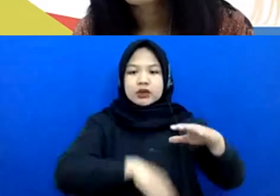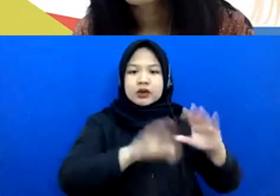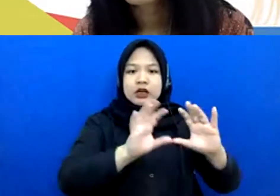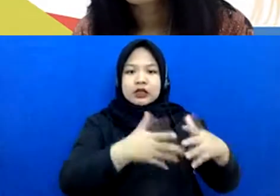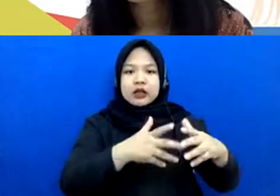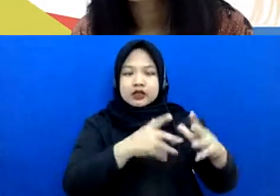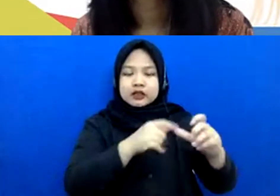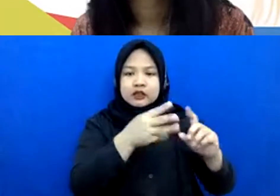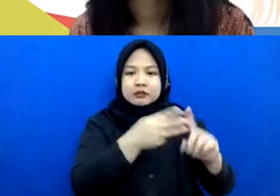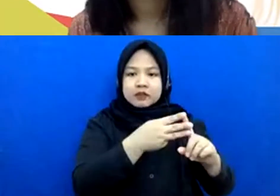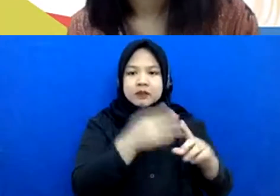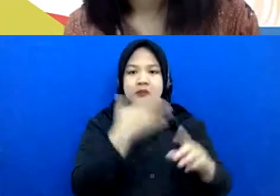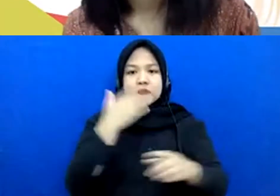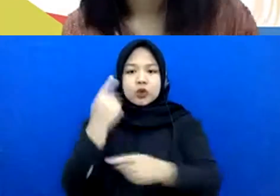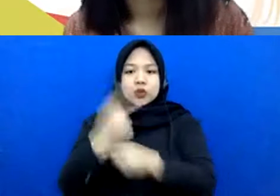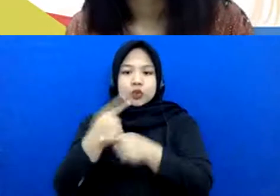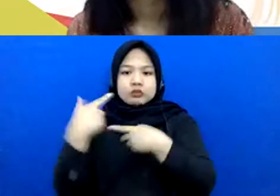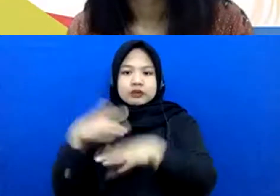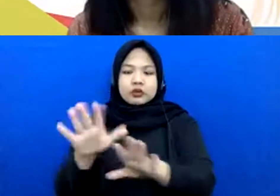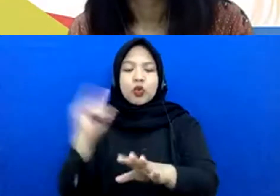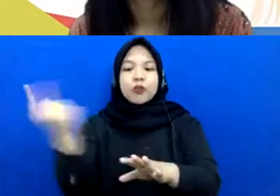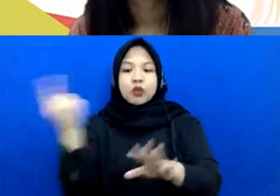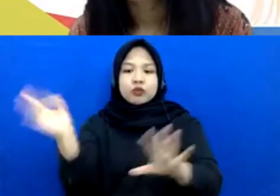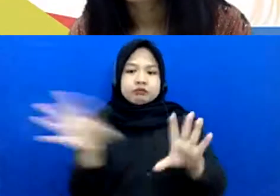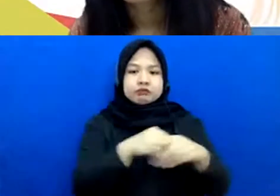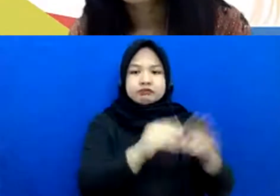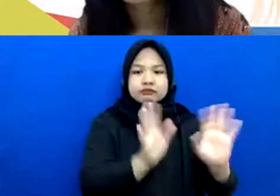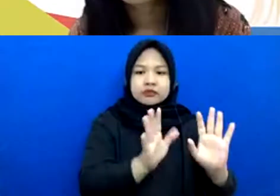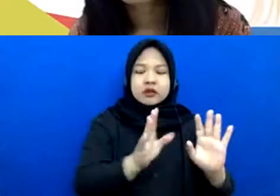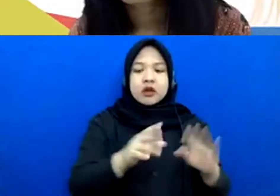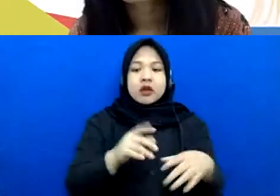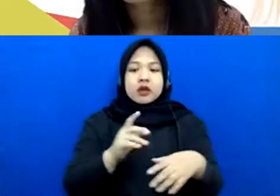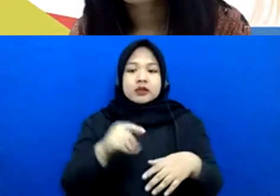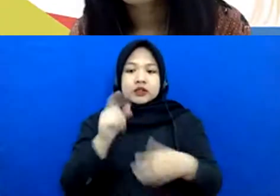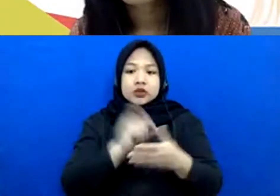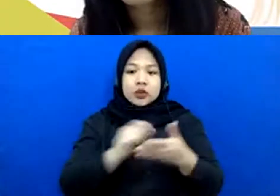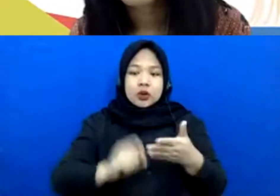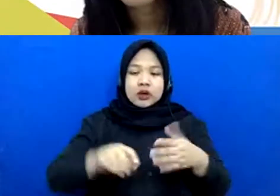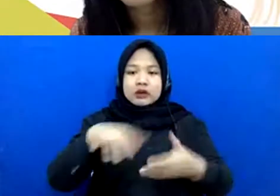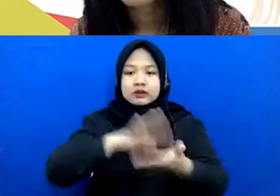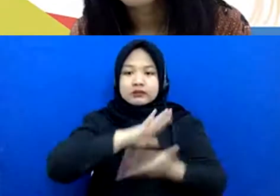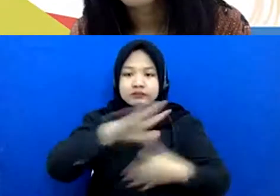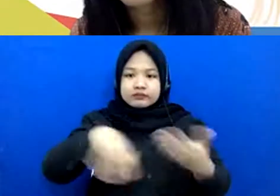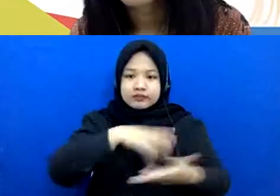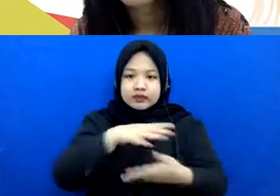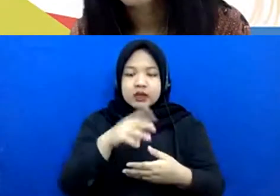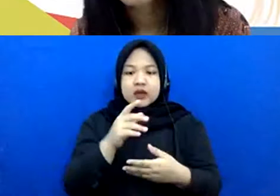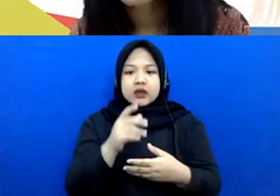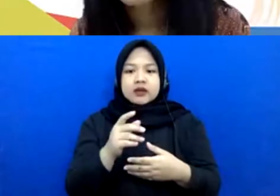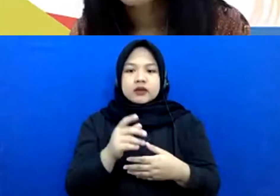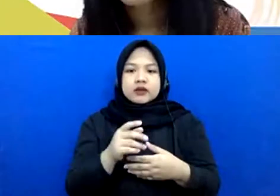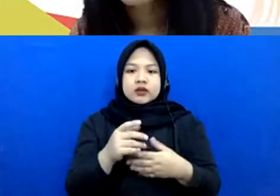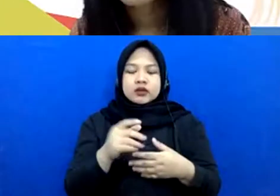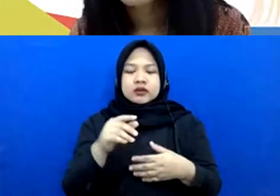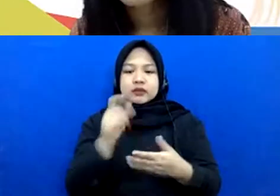though they are in they call it mixing school, even though our class is also having mainstream student, but when it's